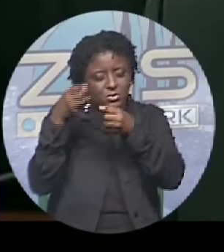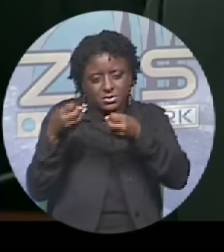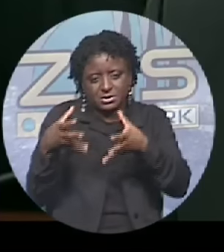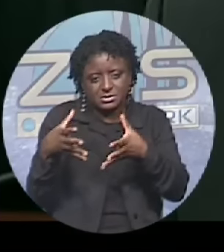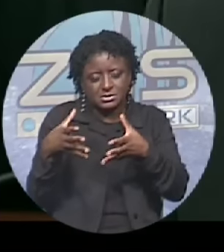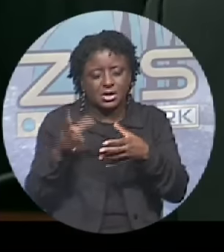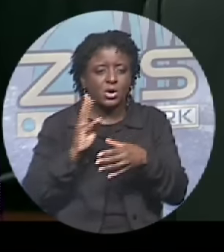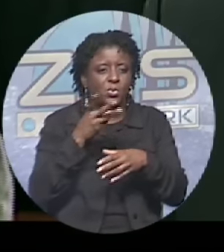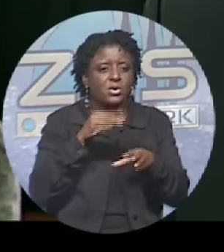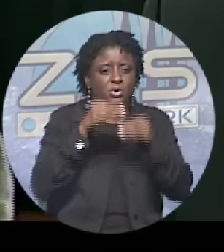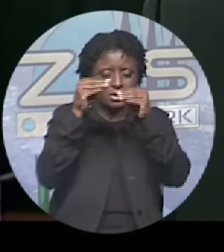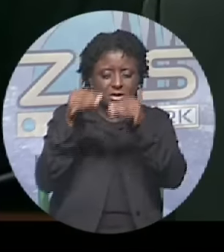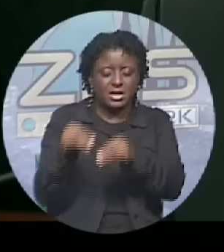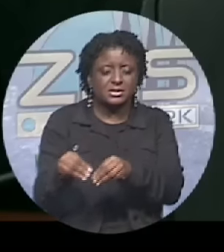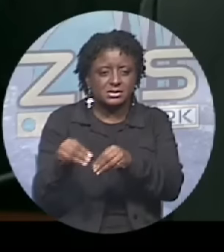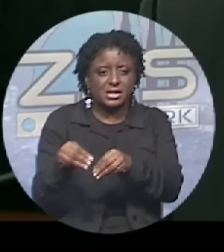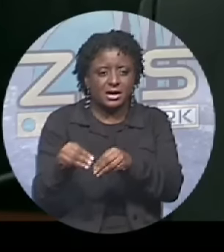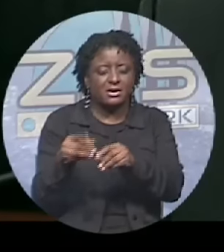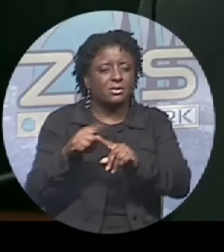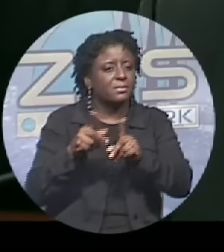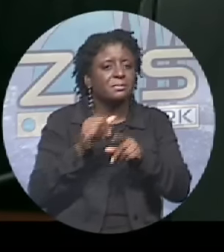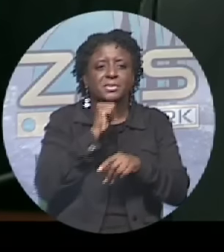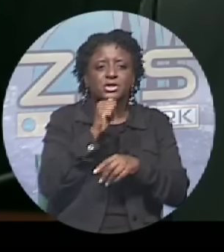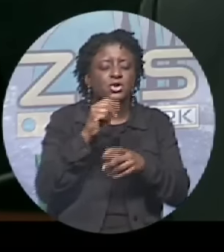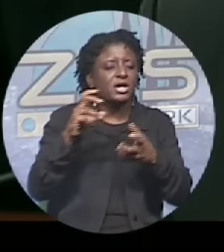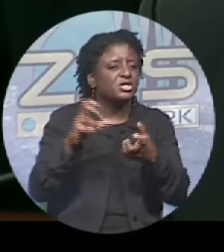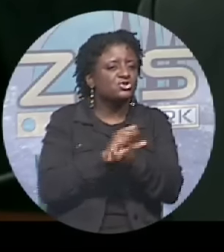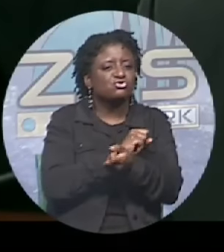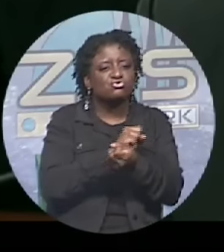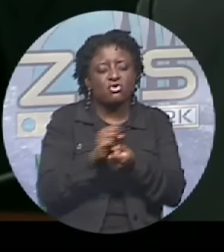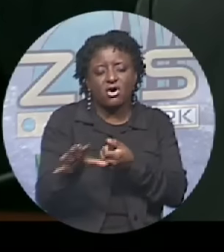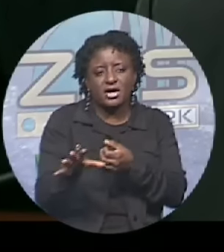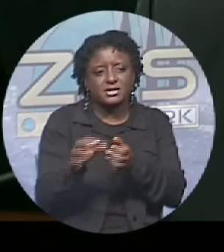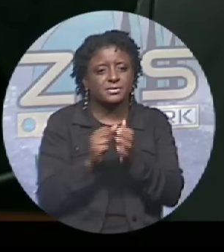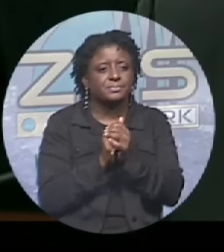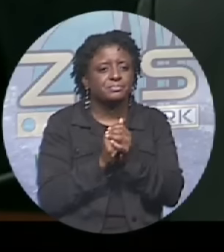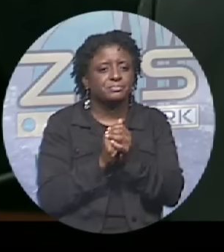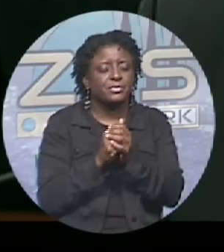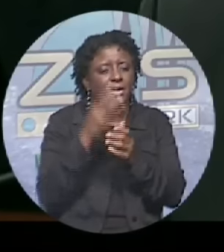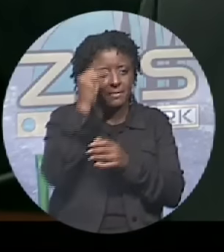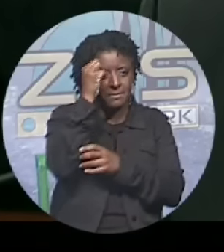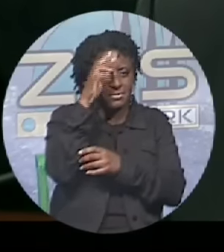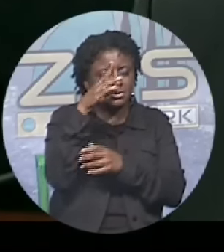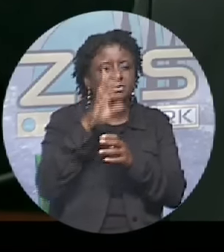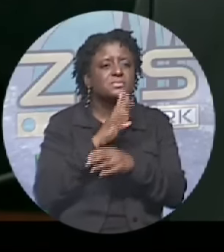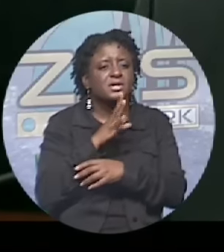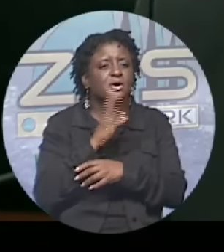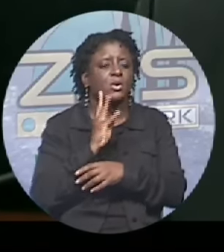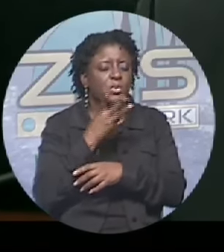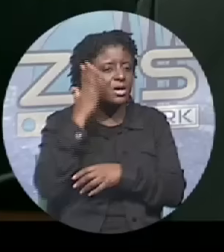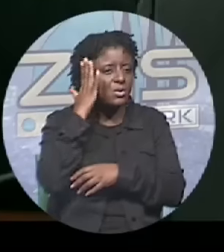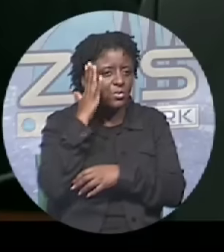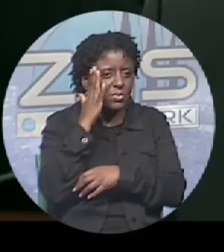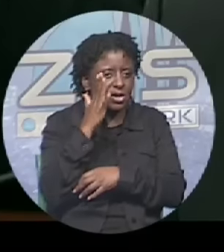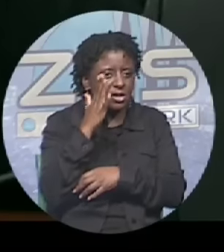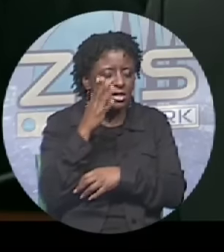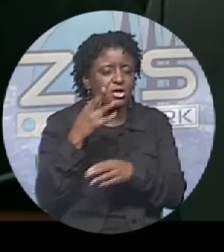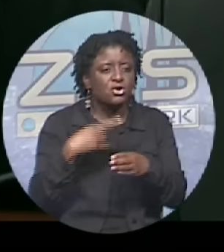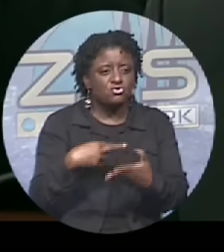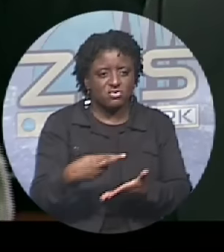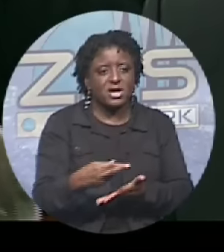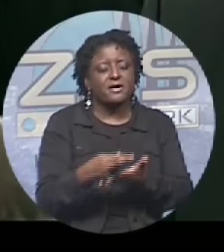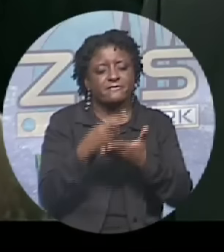were cast down, but not destroyed. Mr. Speaker, we will